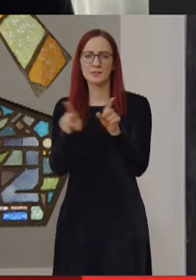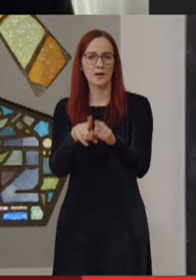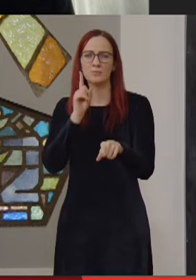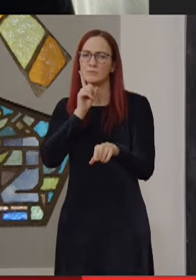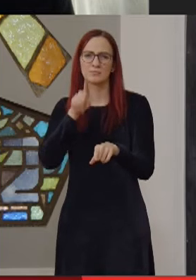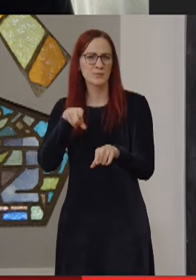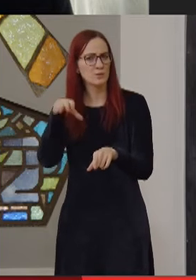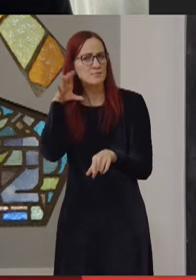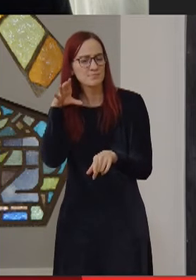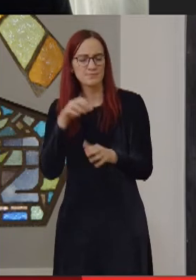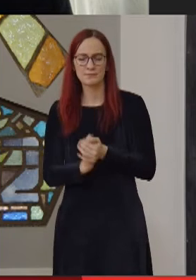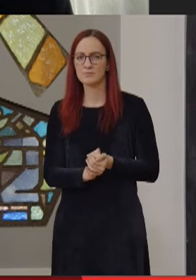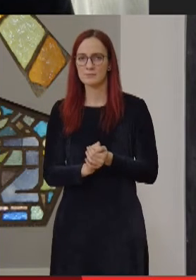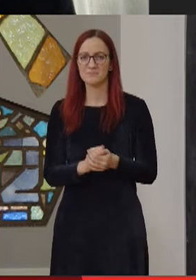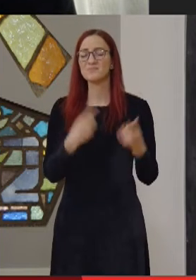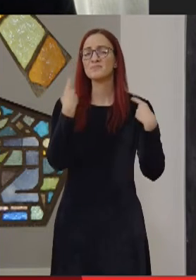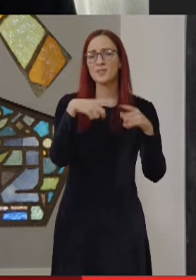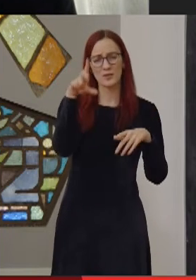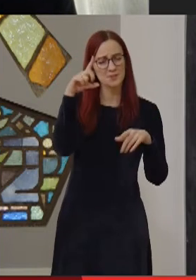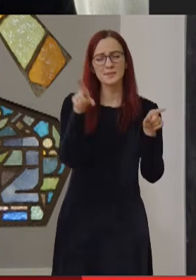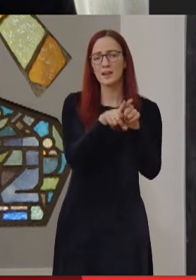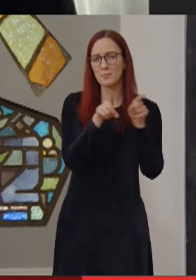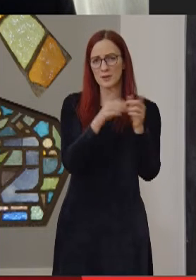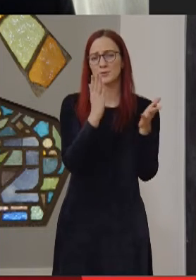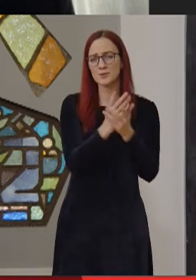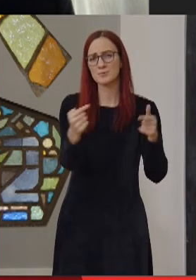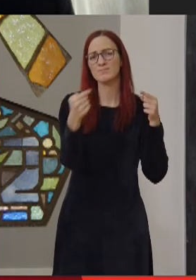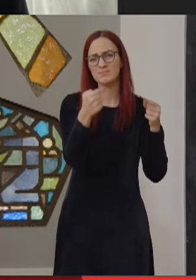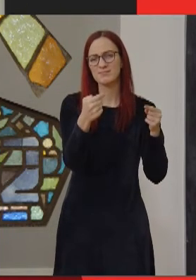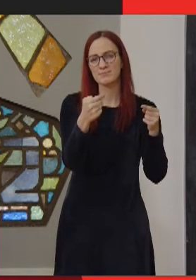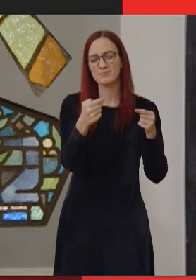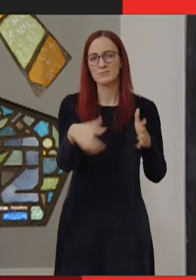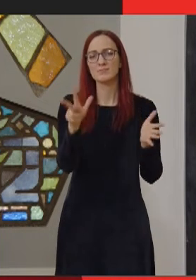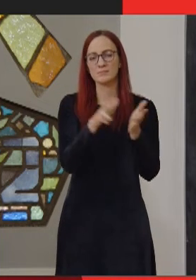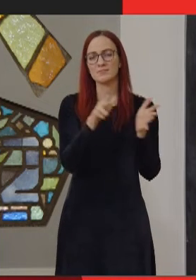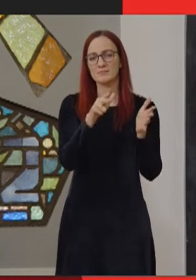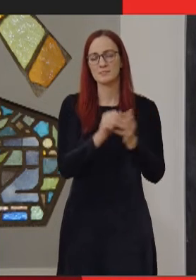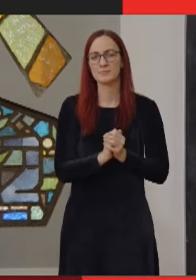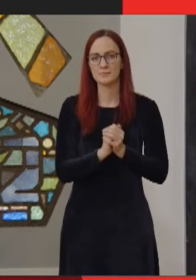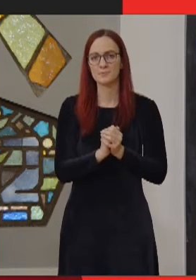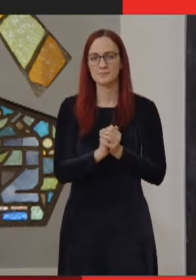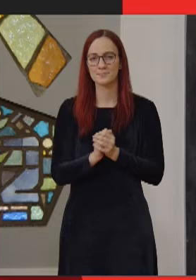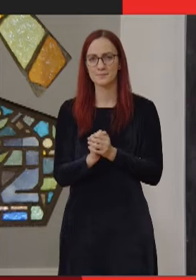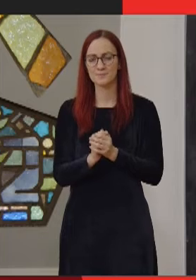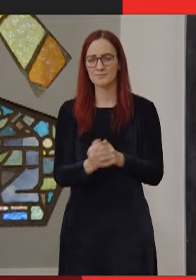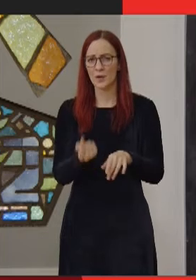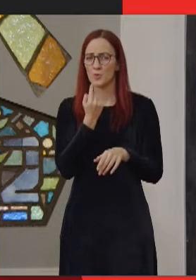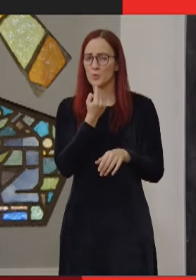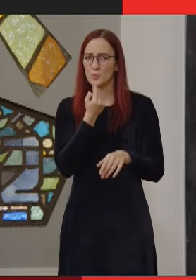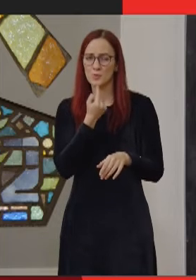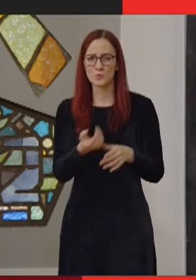is affected by the Catholic Church, they do not want to hear our arguments. They simply are against